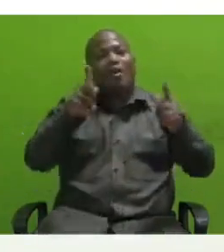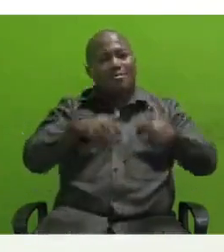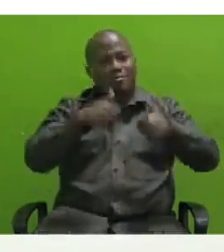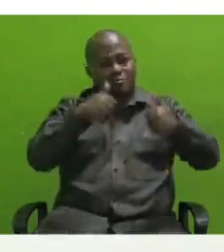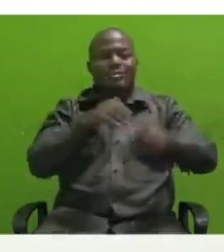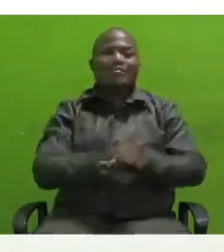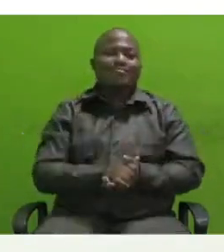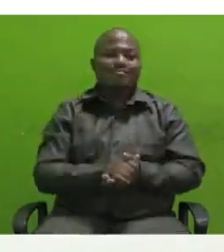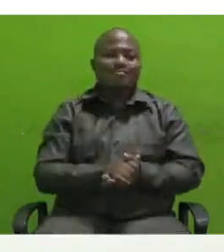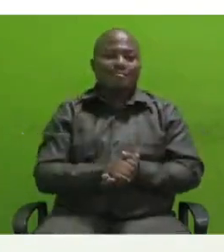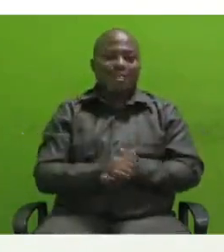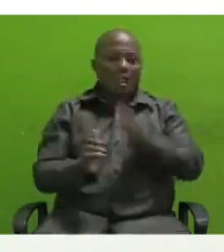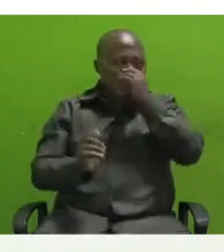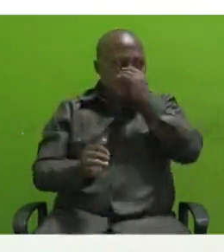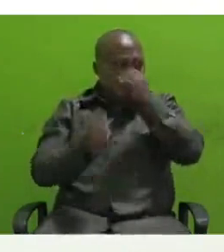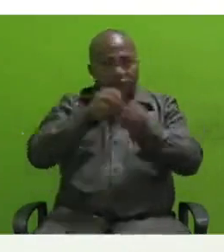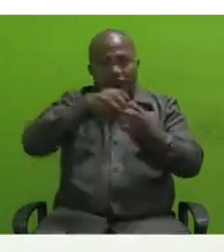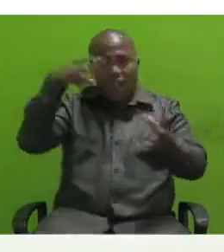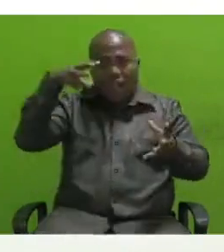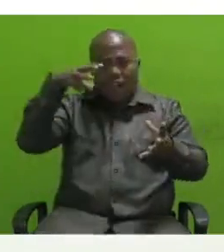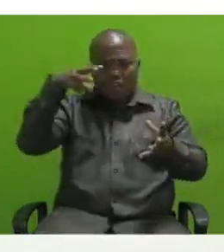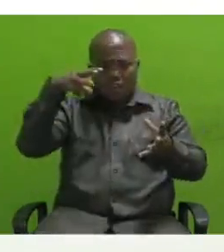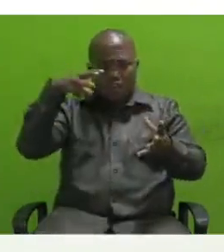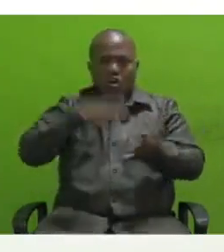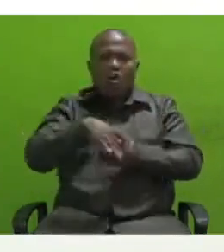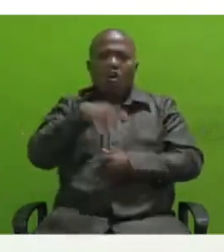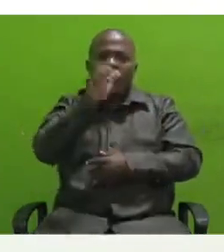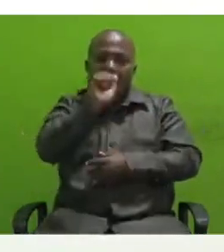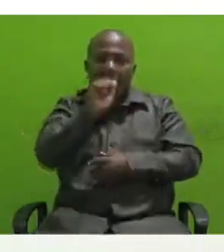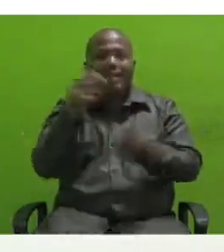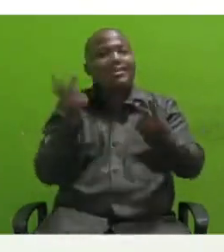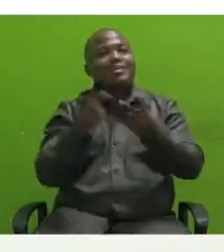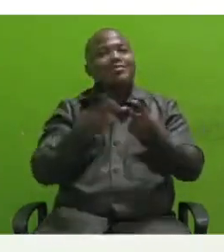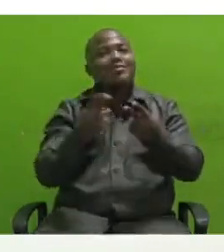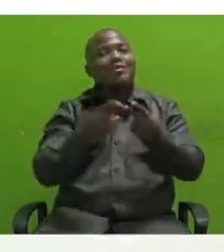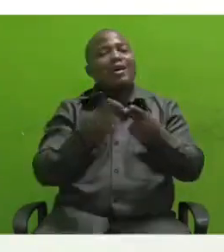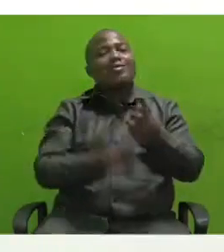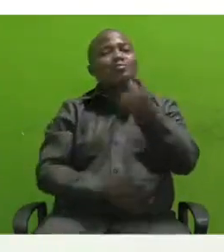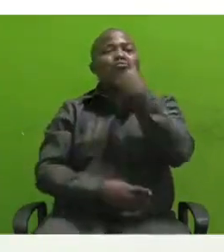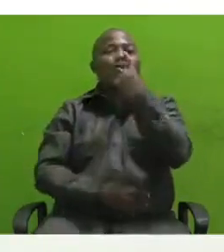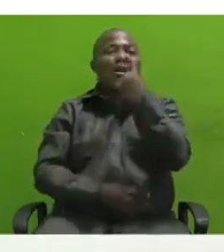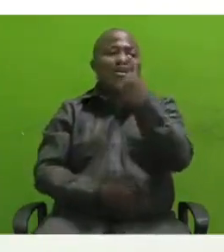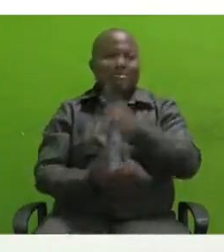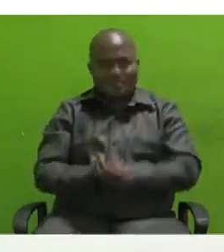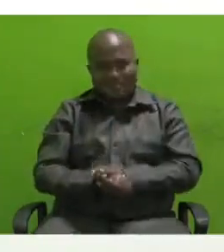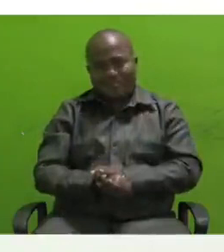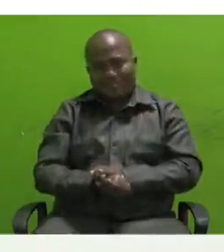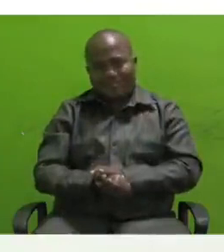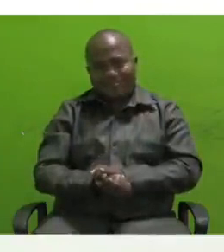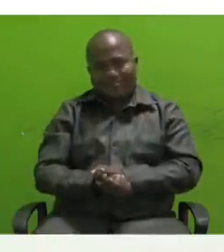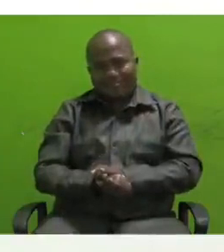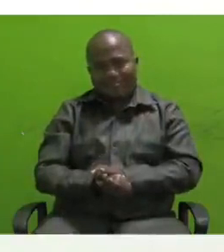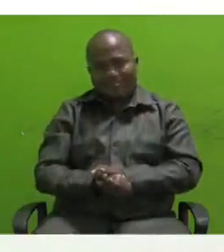Yes, nice, very good. The value of a here is 1, so it